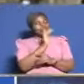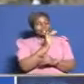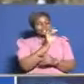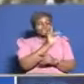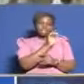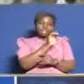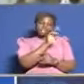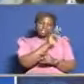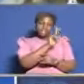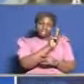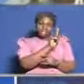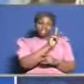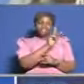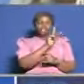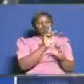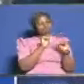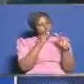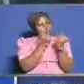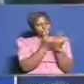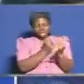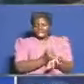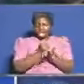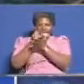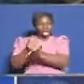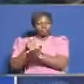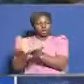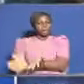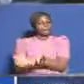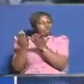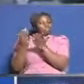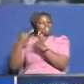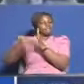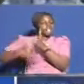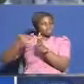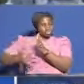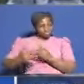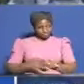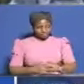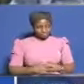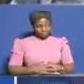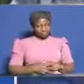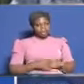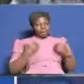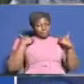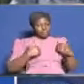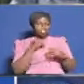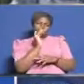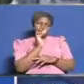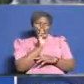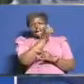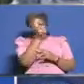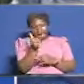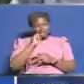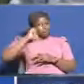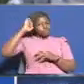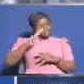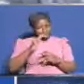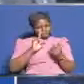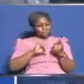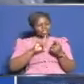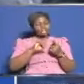to help in the revival process. Plead with my fellow politicians, be it members of parliament, be it governors, be it